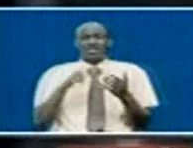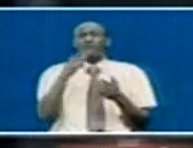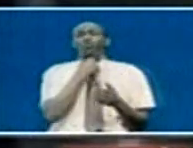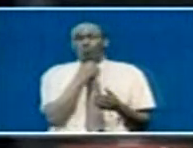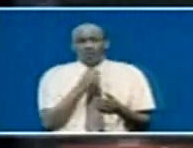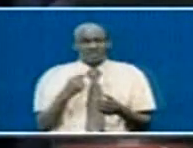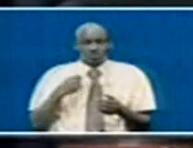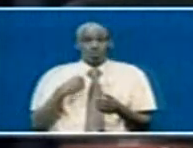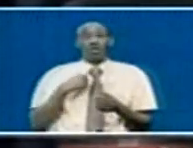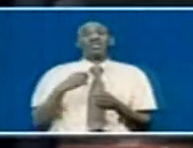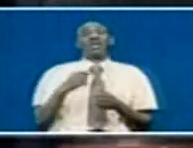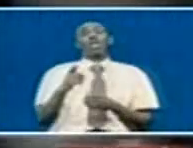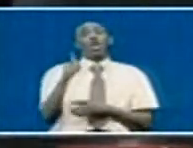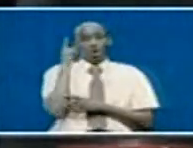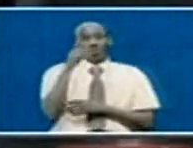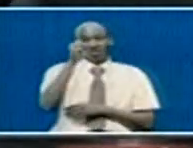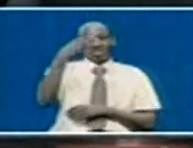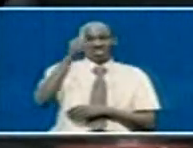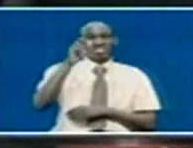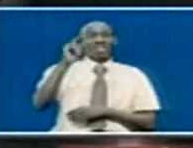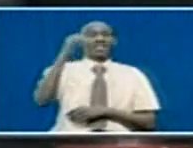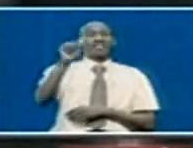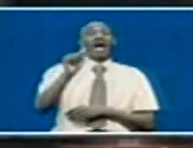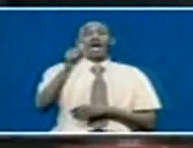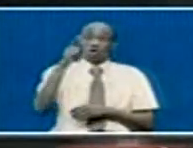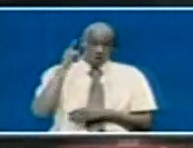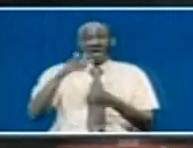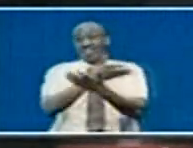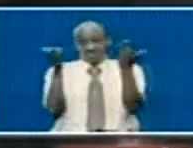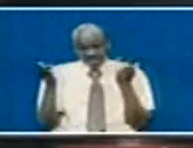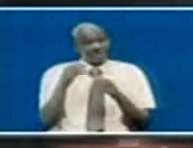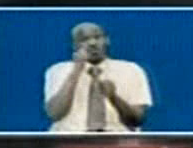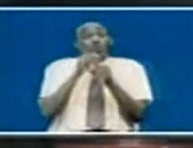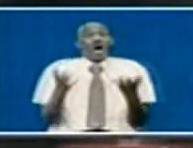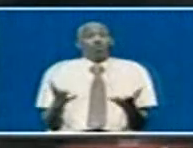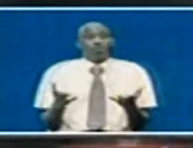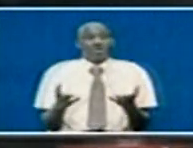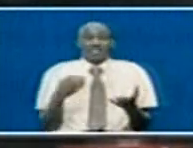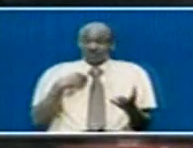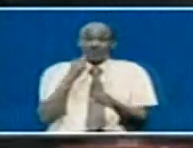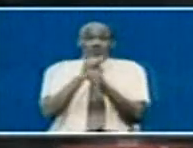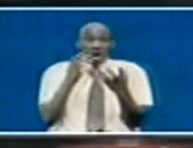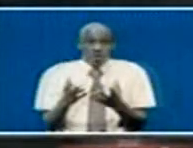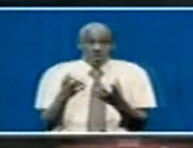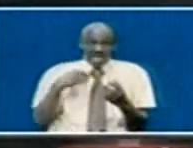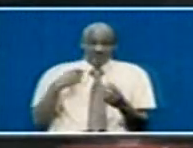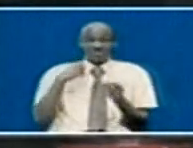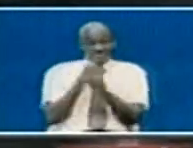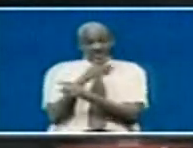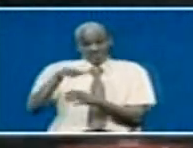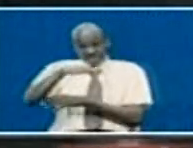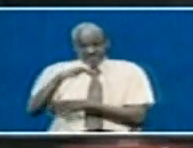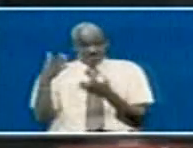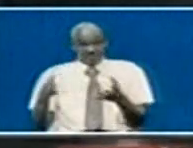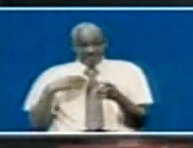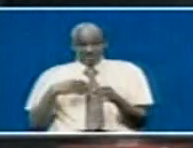want to take Sharia law everywhere. Yeah. But how do they do it? They do it by going to places